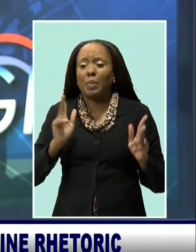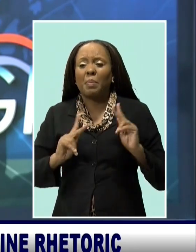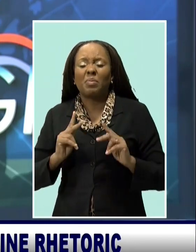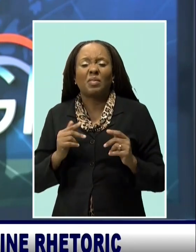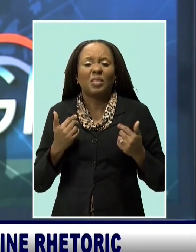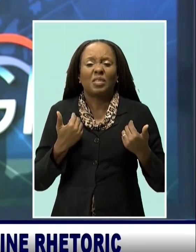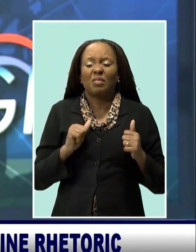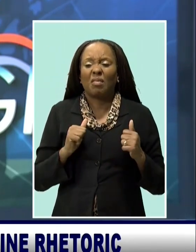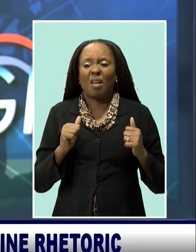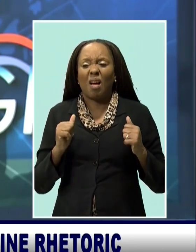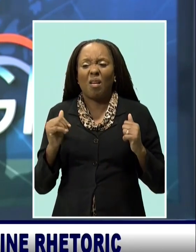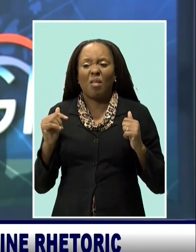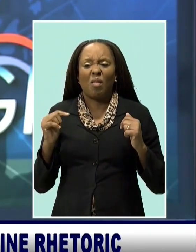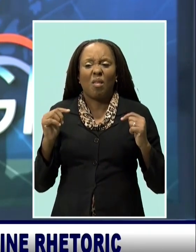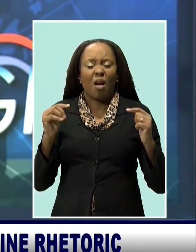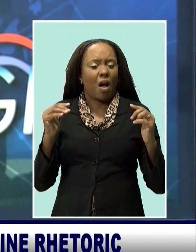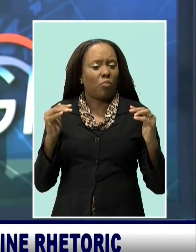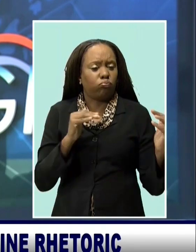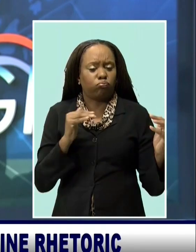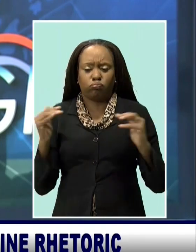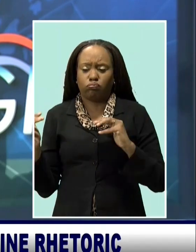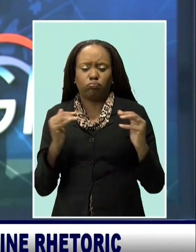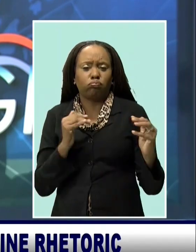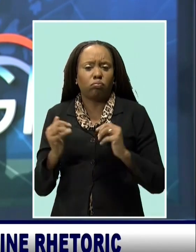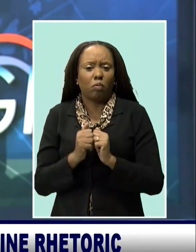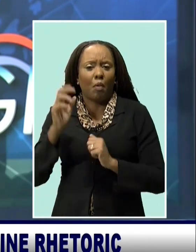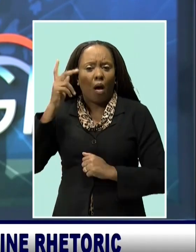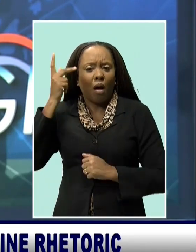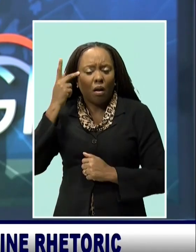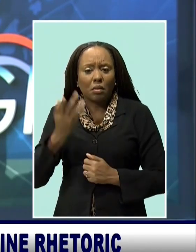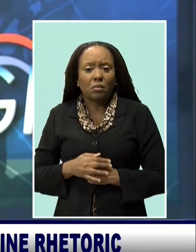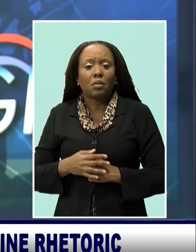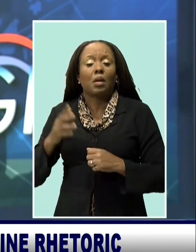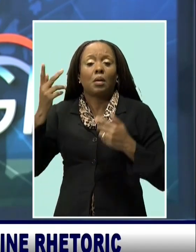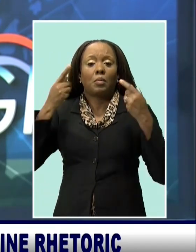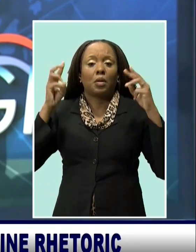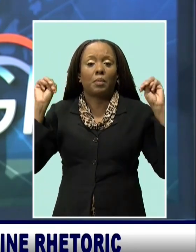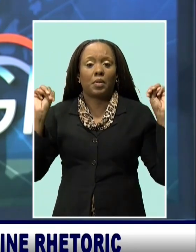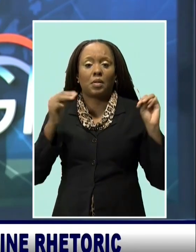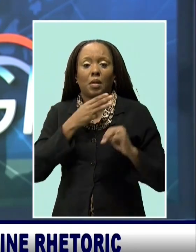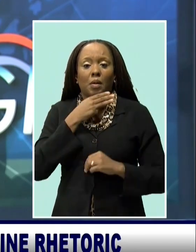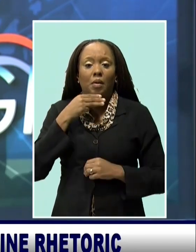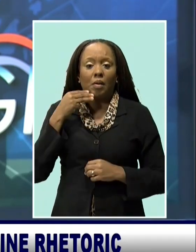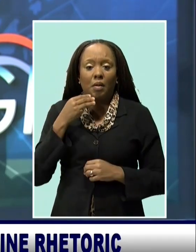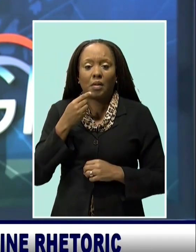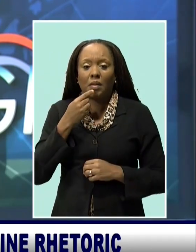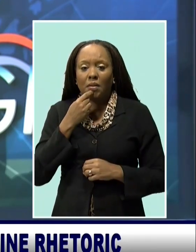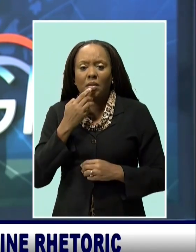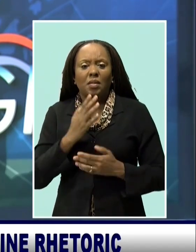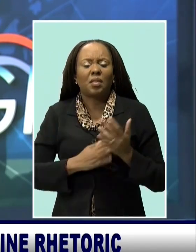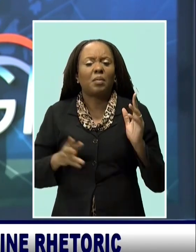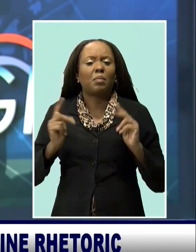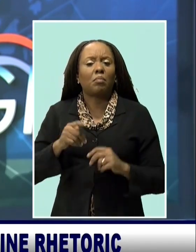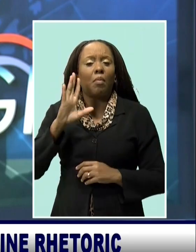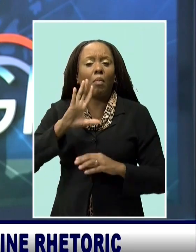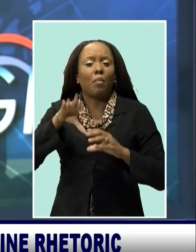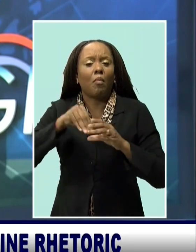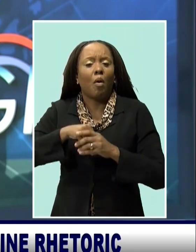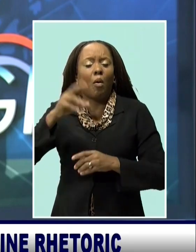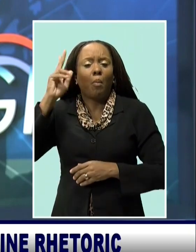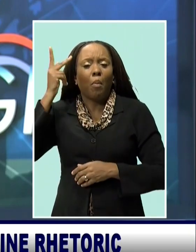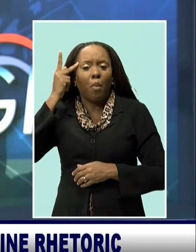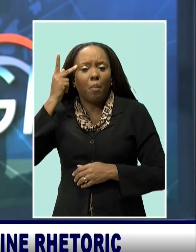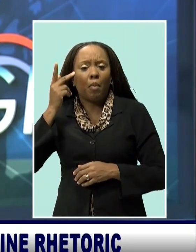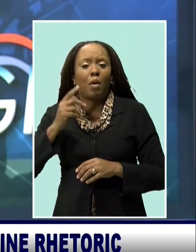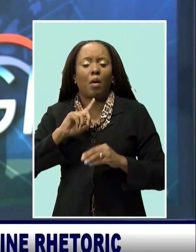country. This from Prime Minister Mia Amor-Motley as she lamented the constant attacks and criticisms from some political players on